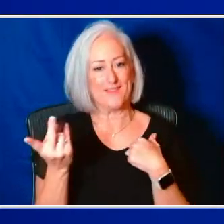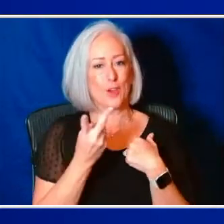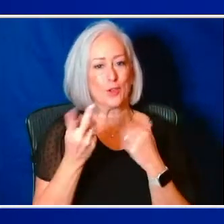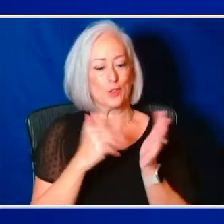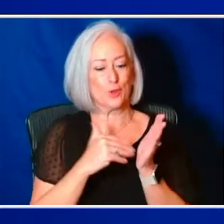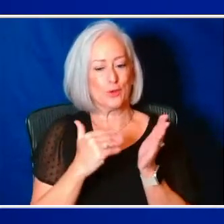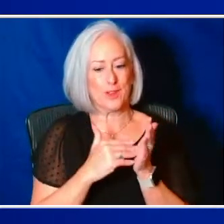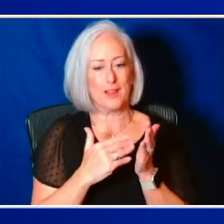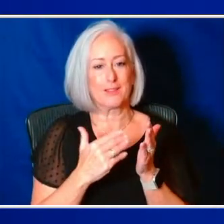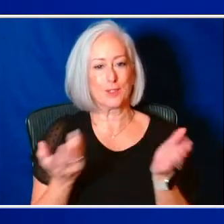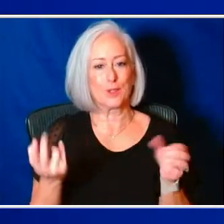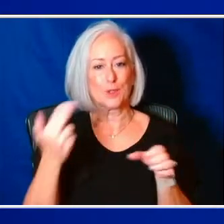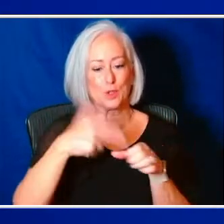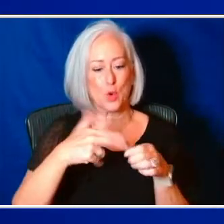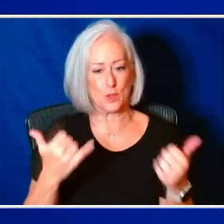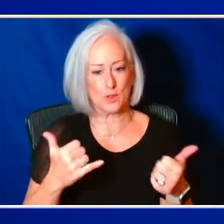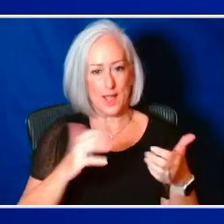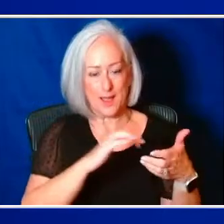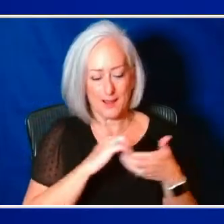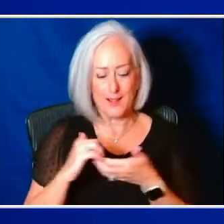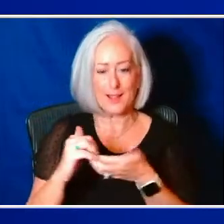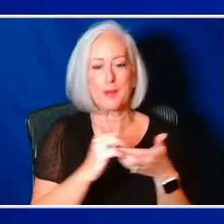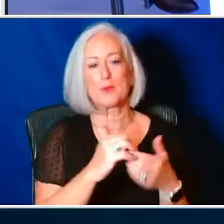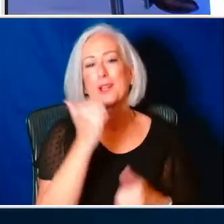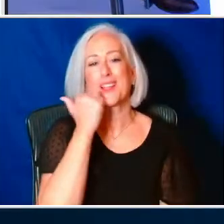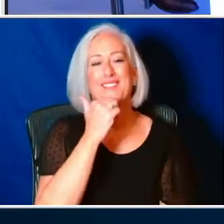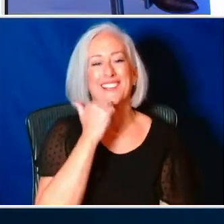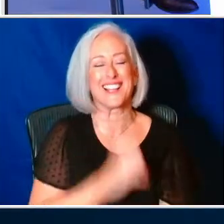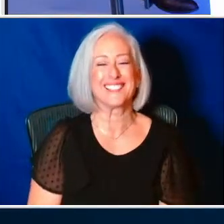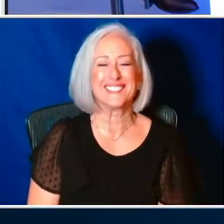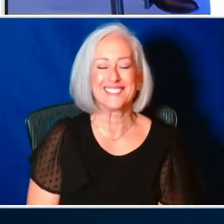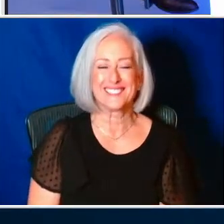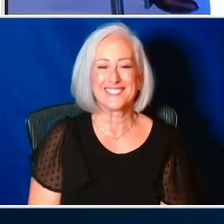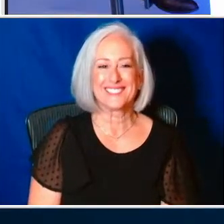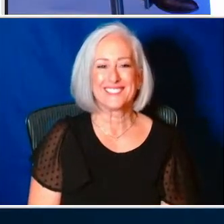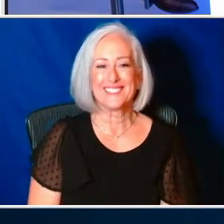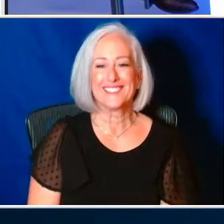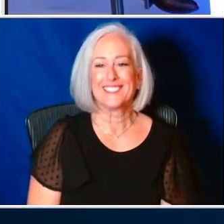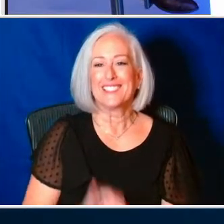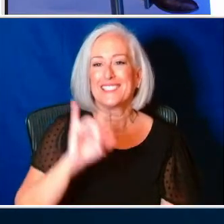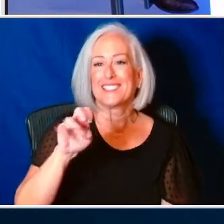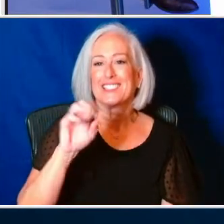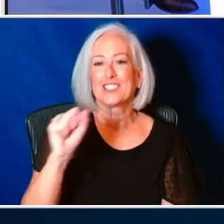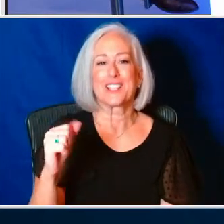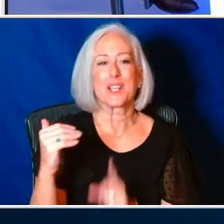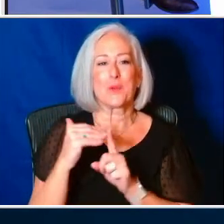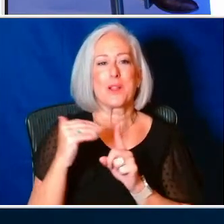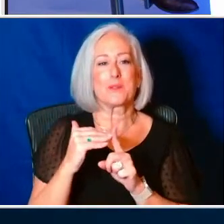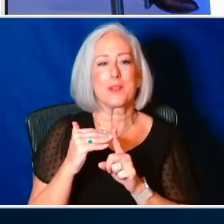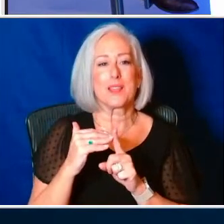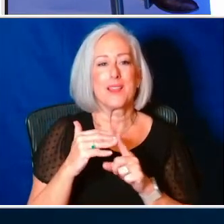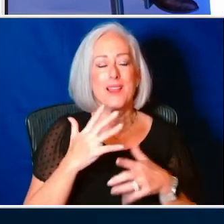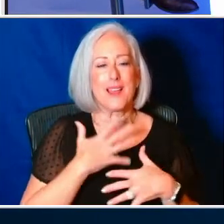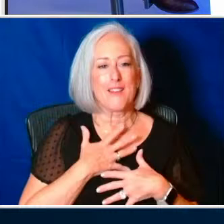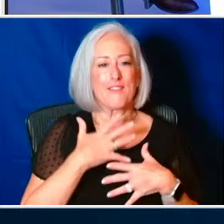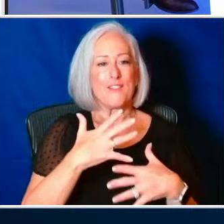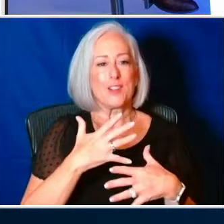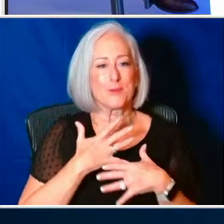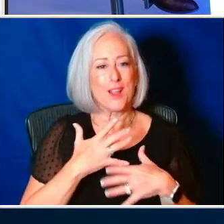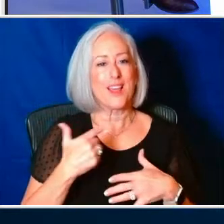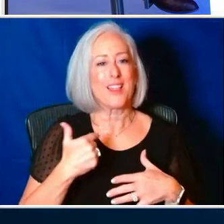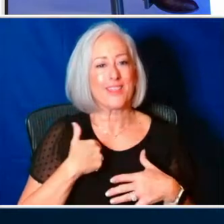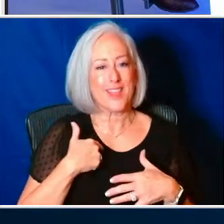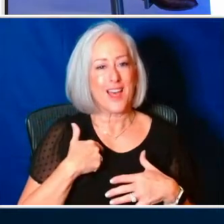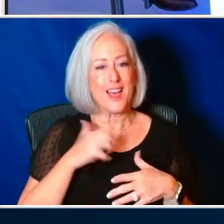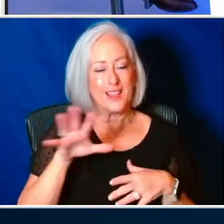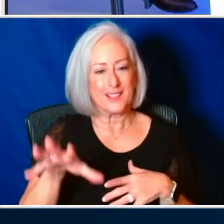teams, collaborating with them every day. So. Jess, I'm reminded of that song about every breath I take, or is every breath you take. When